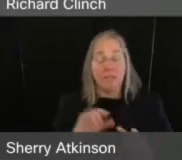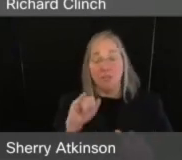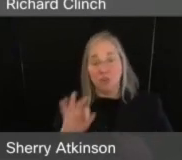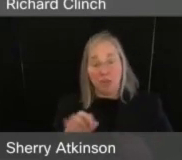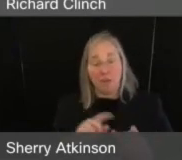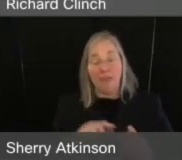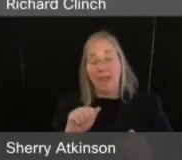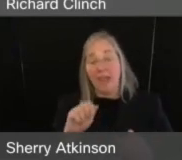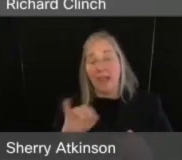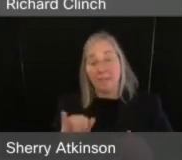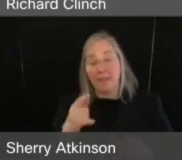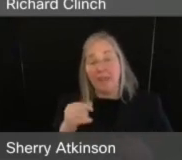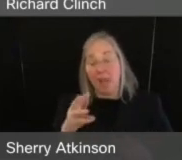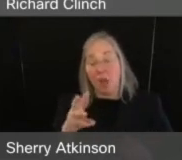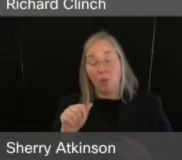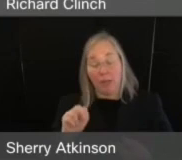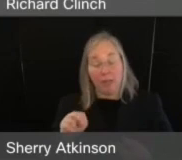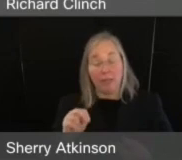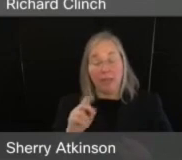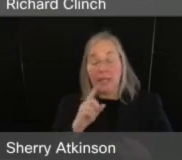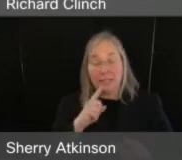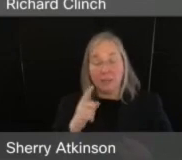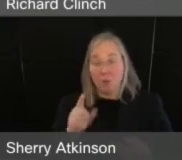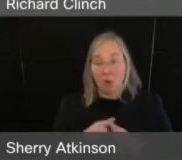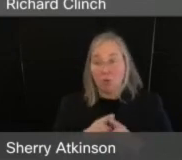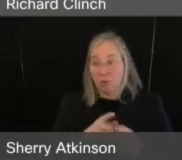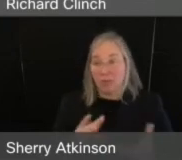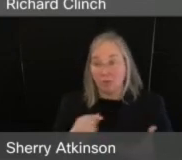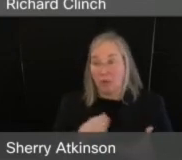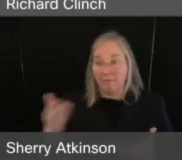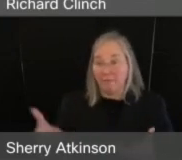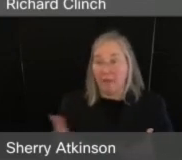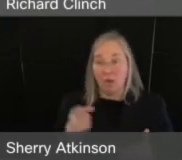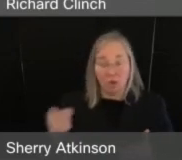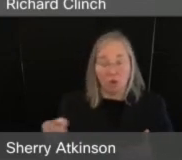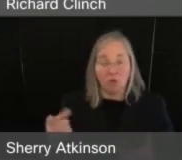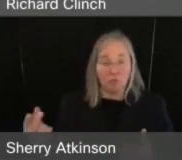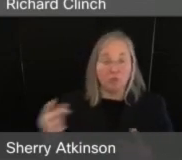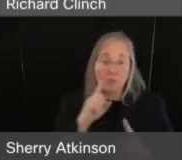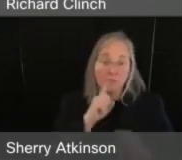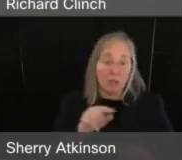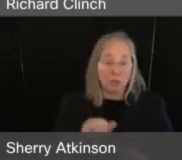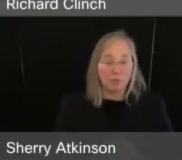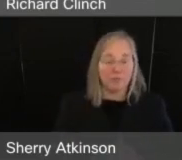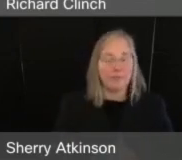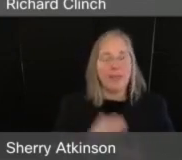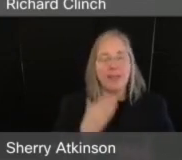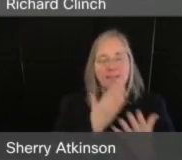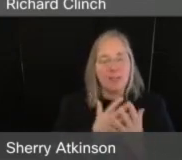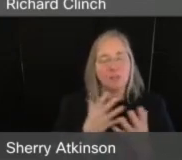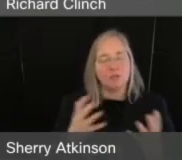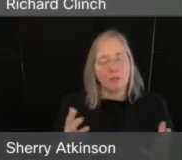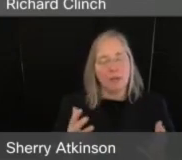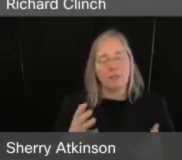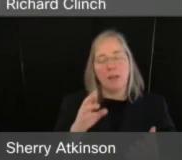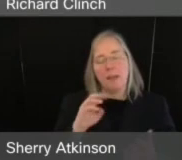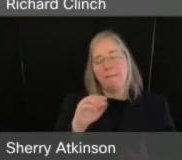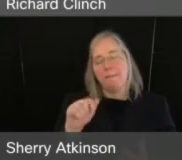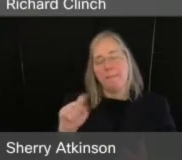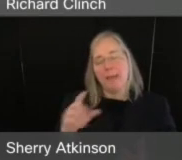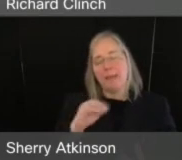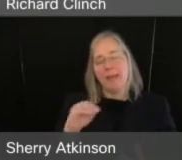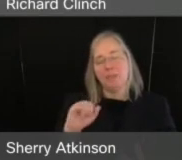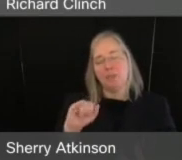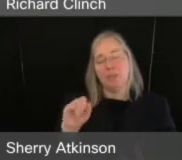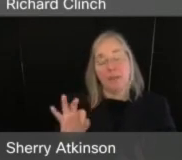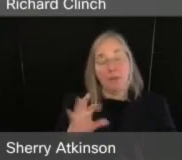in the meeting, and I'd invite her to respond as well. Thank you very much, Matt and Jeff, and also Matt. Once you